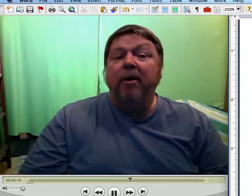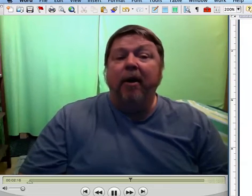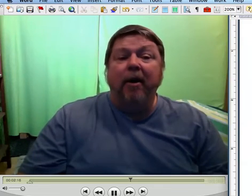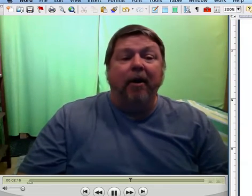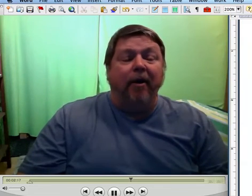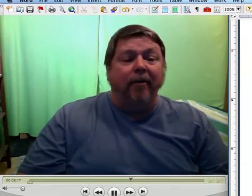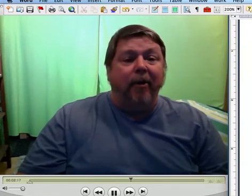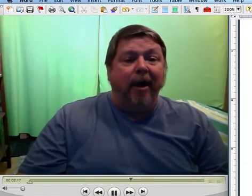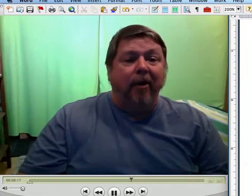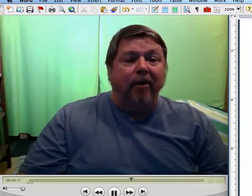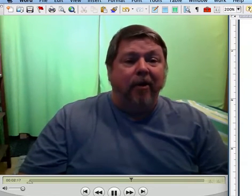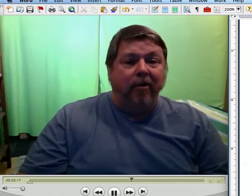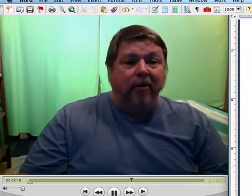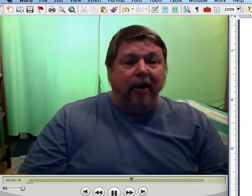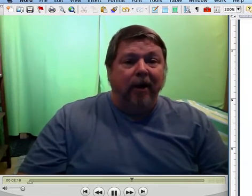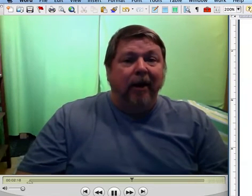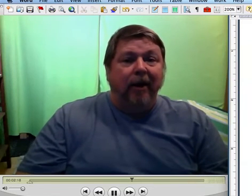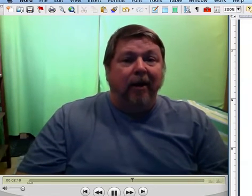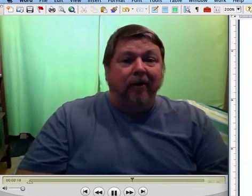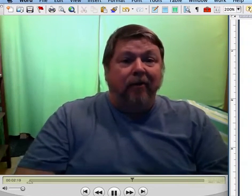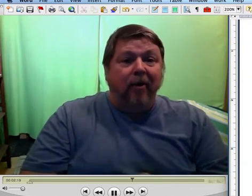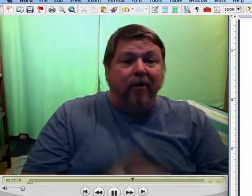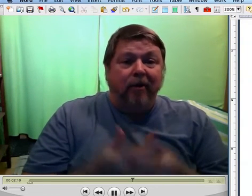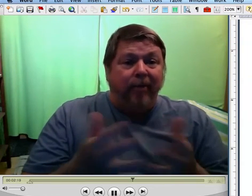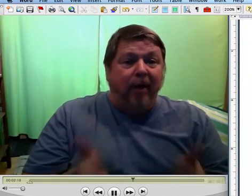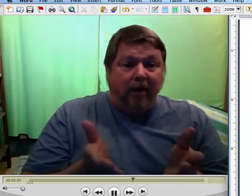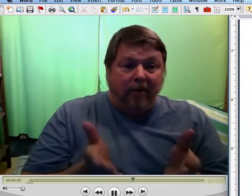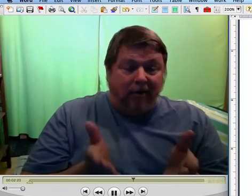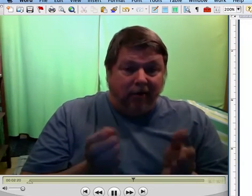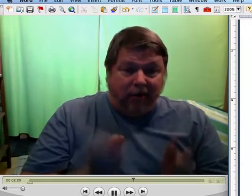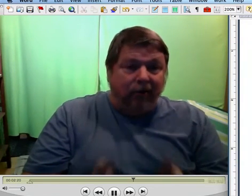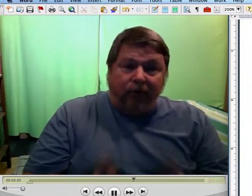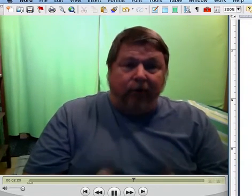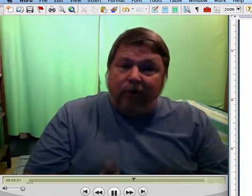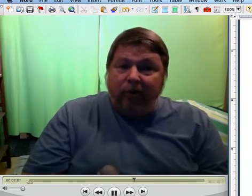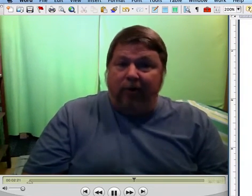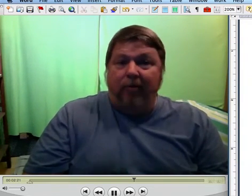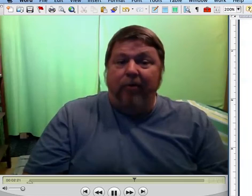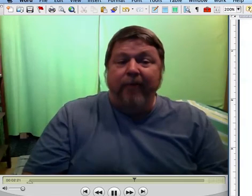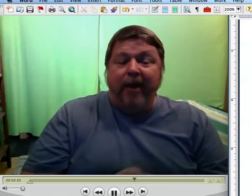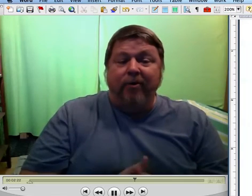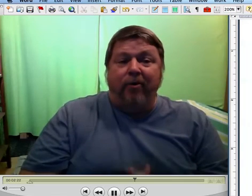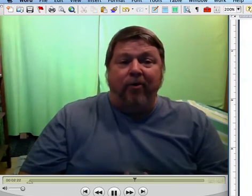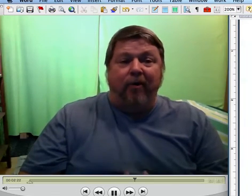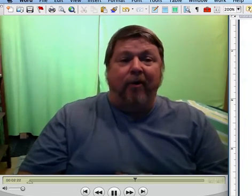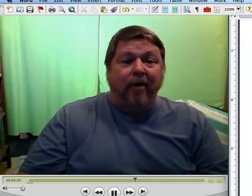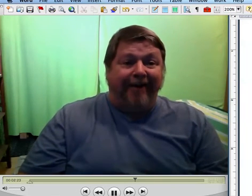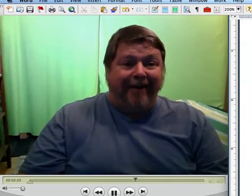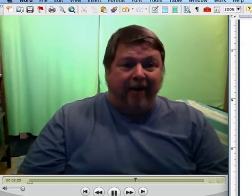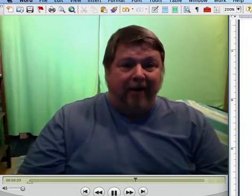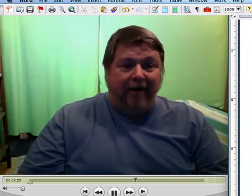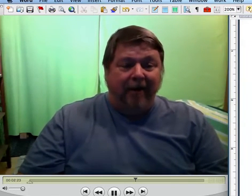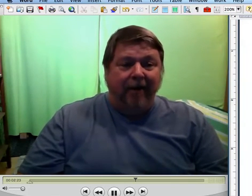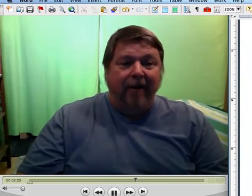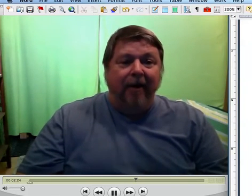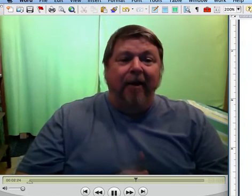toolkit. Knowing how to cue is going to be useful to you in your career,